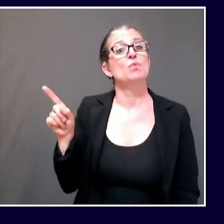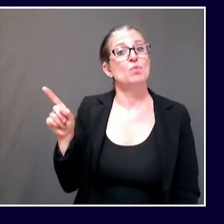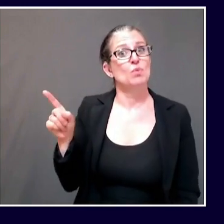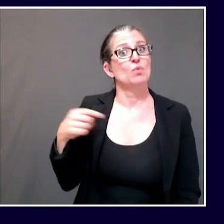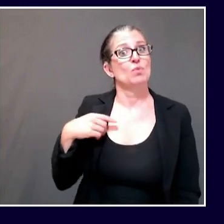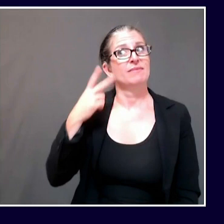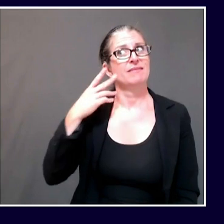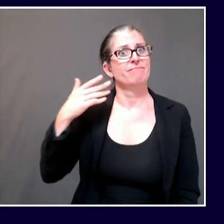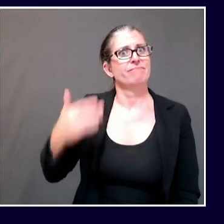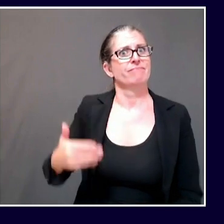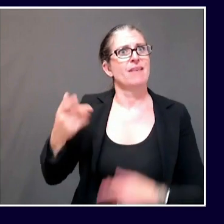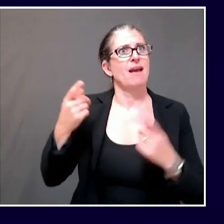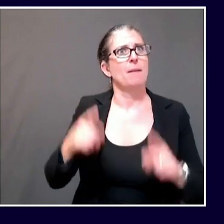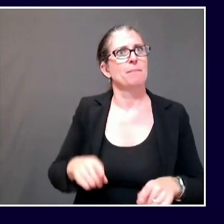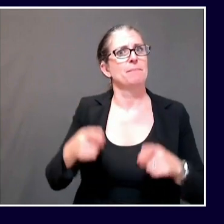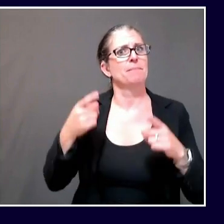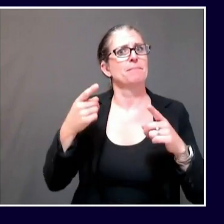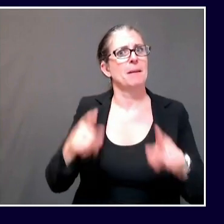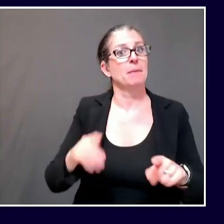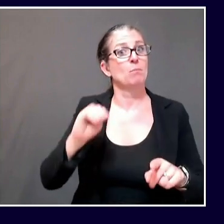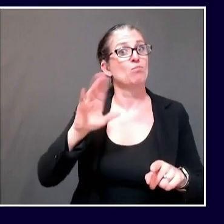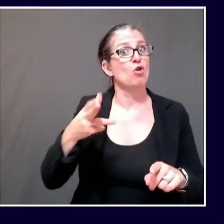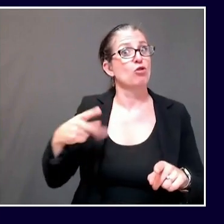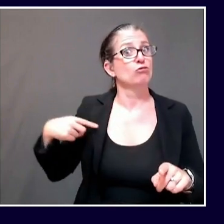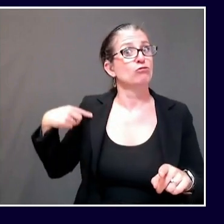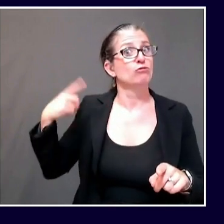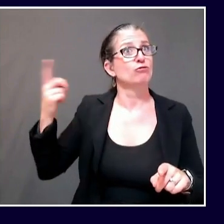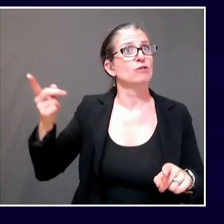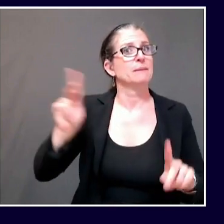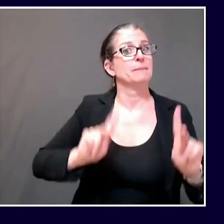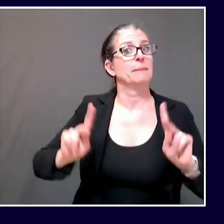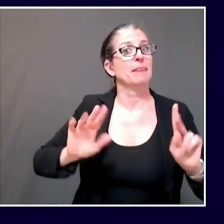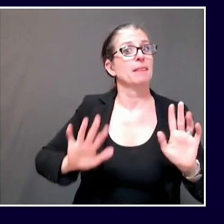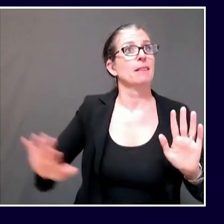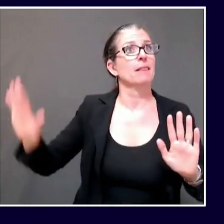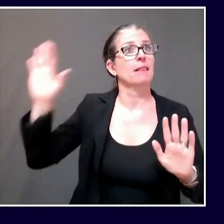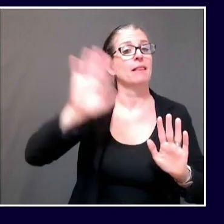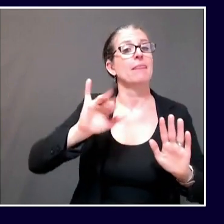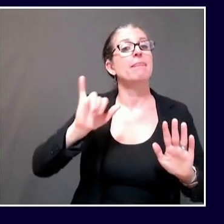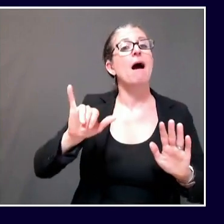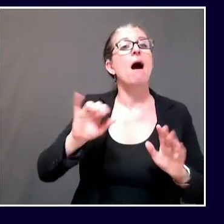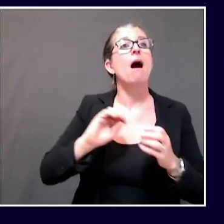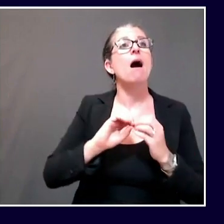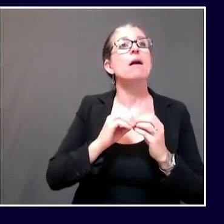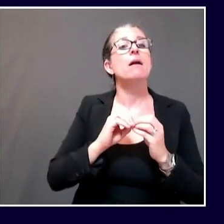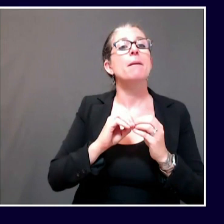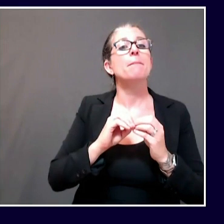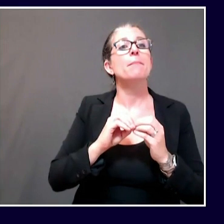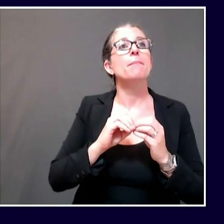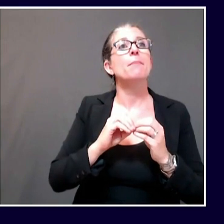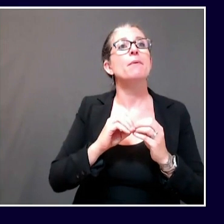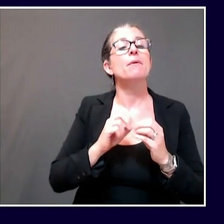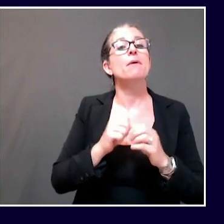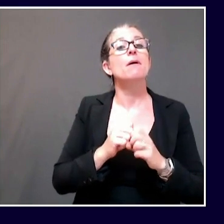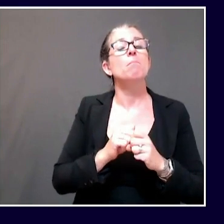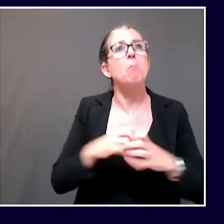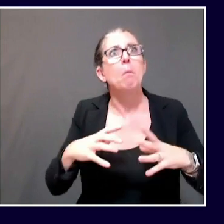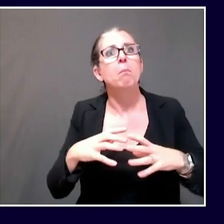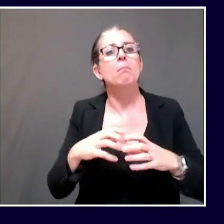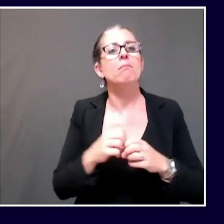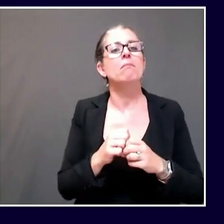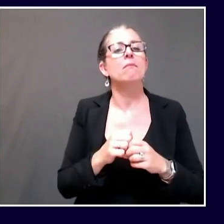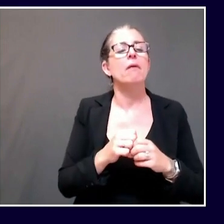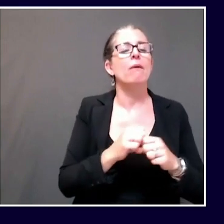is that there are two factors that drive the possibility of outbreaks: the duration of an event and the density of an